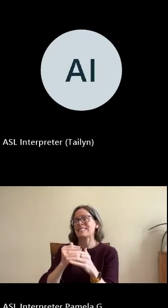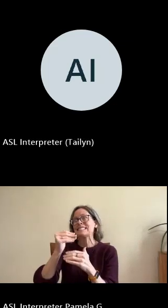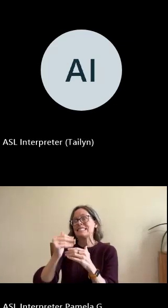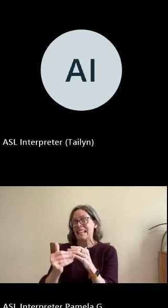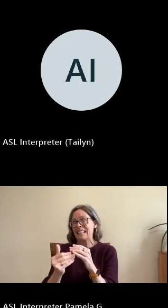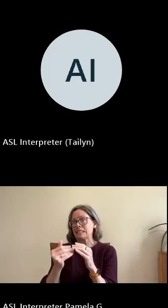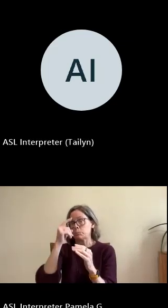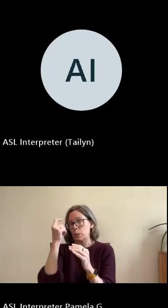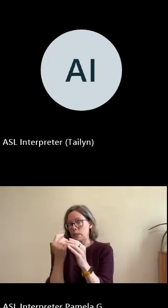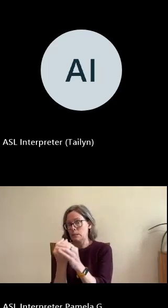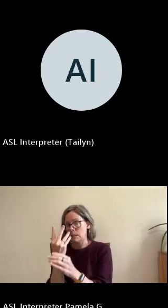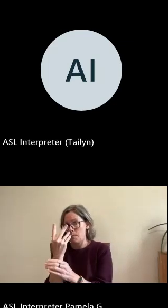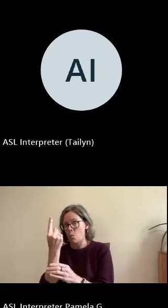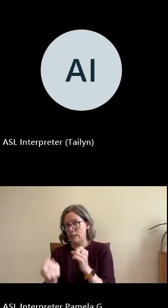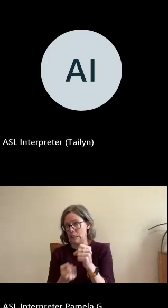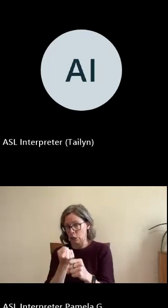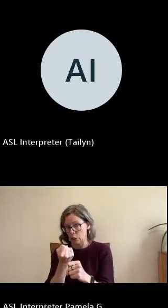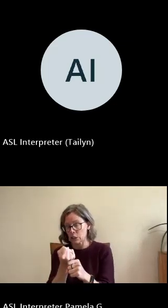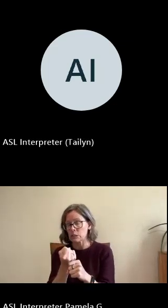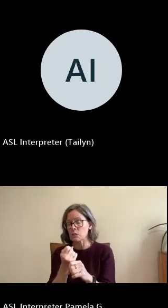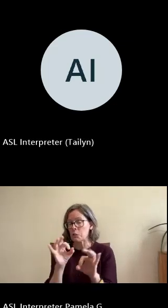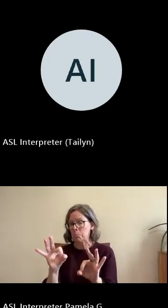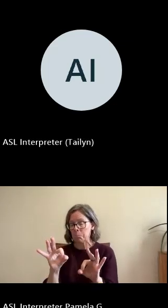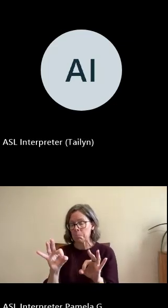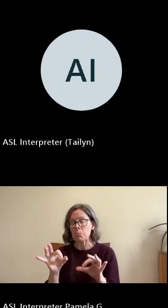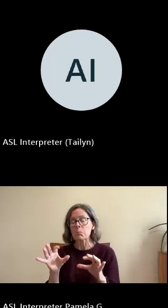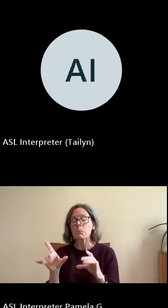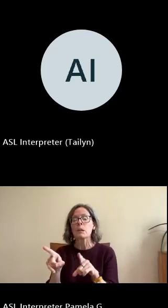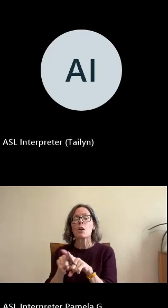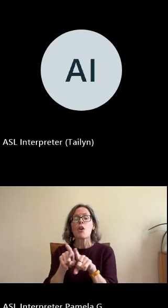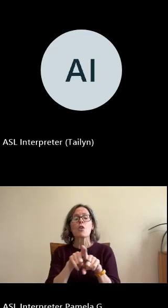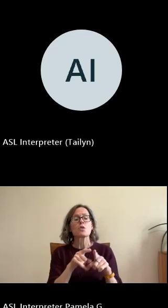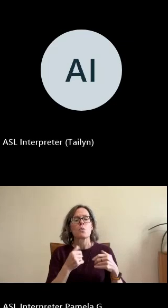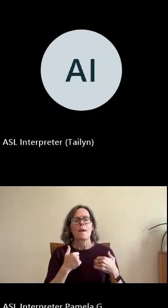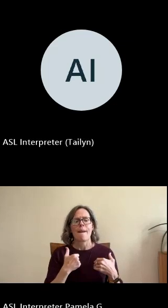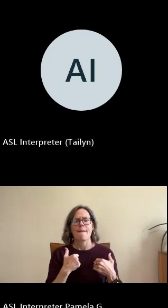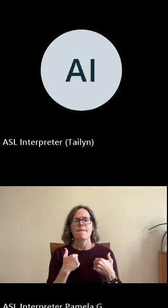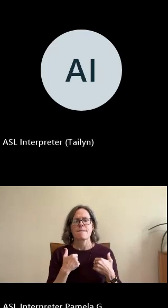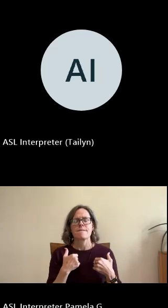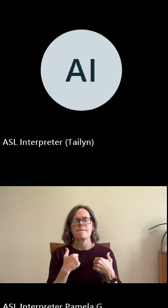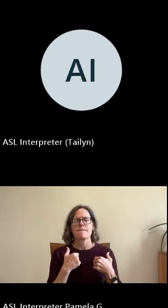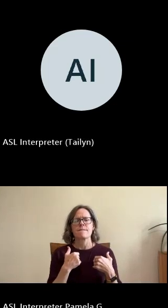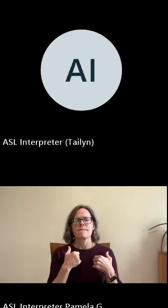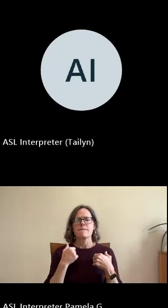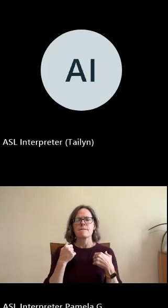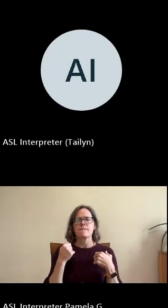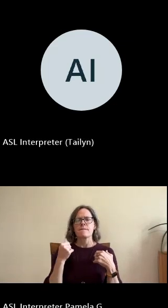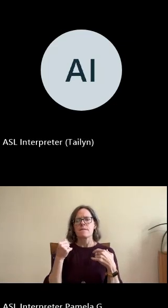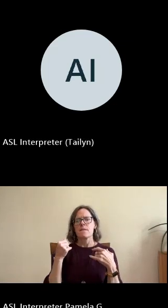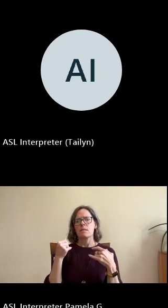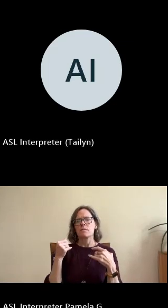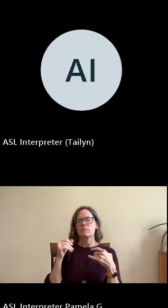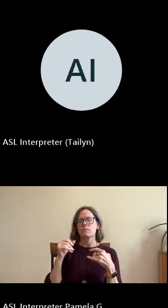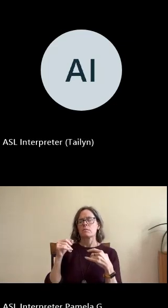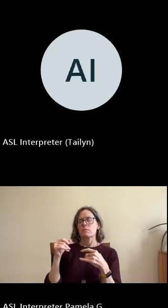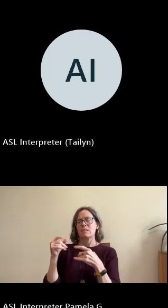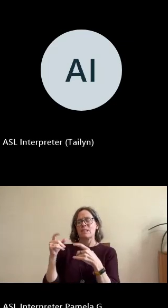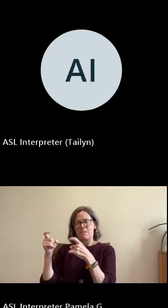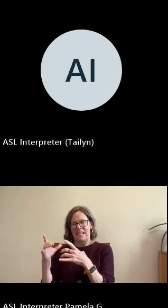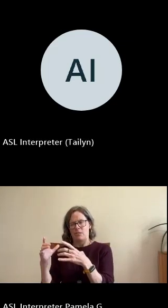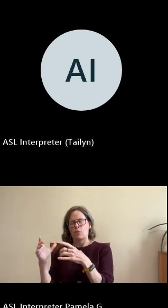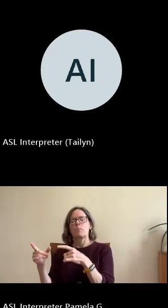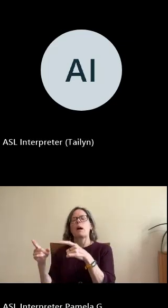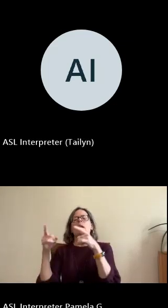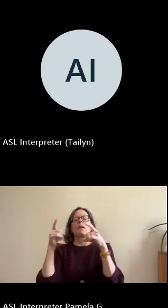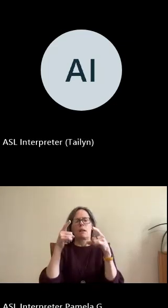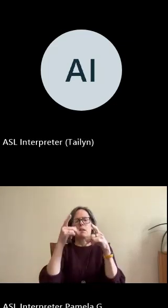summer. So that's great. We also have, if you have a supervisor versus a manager, they're likely in the